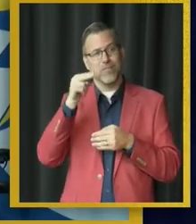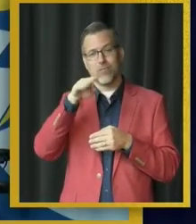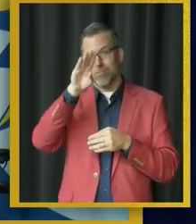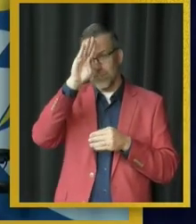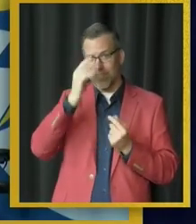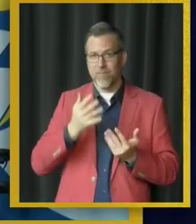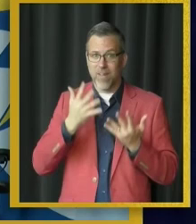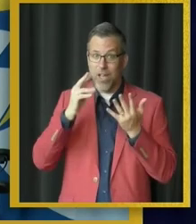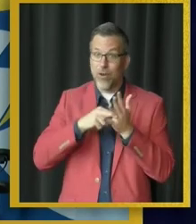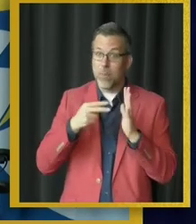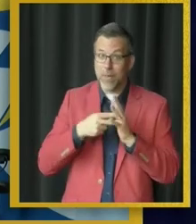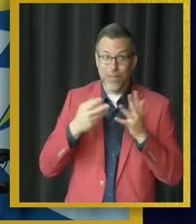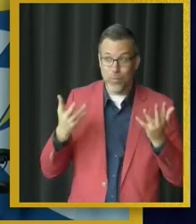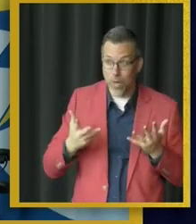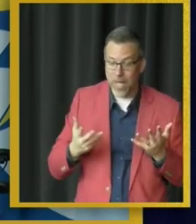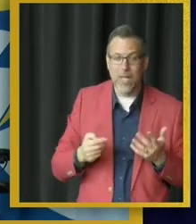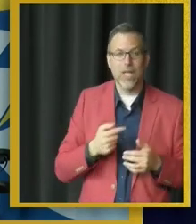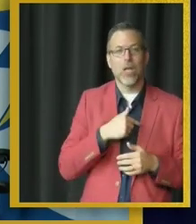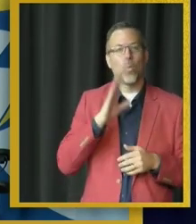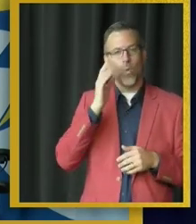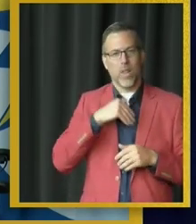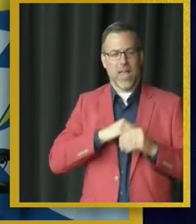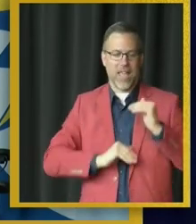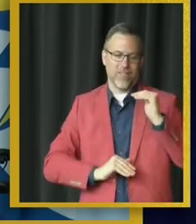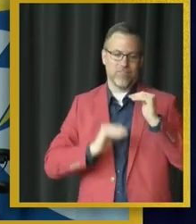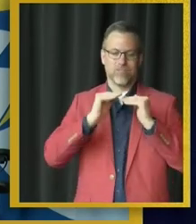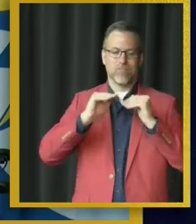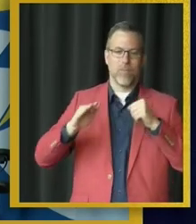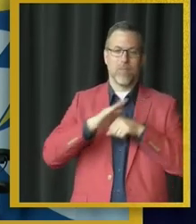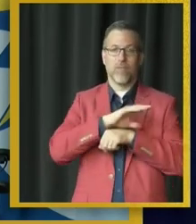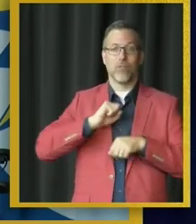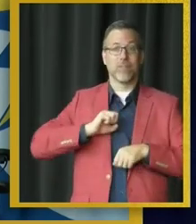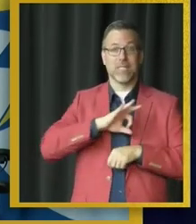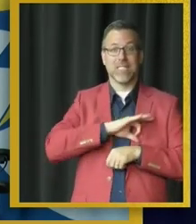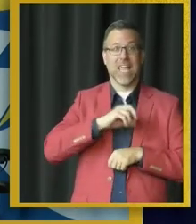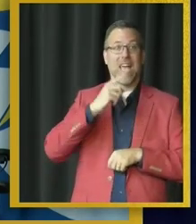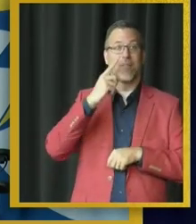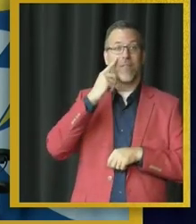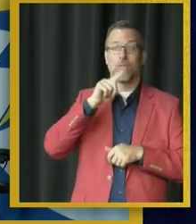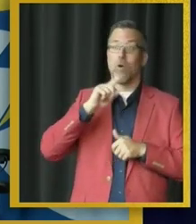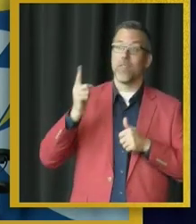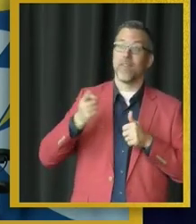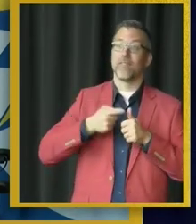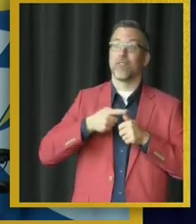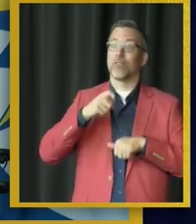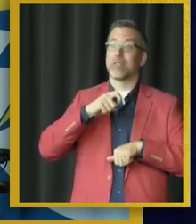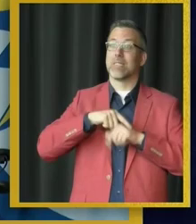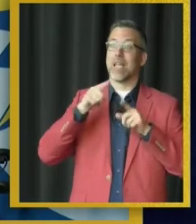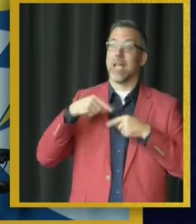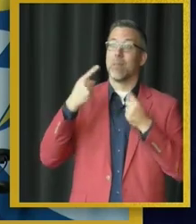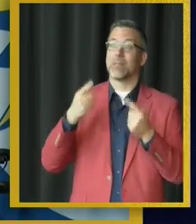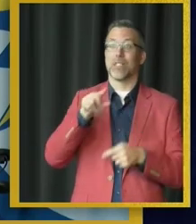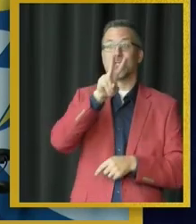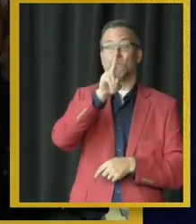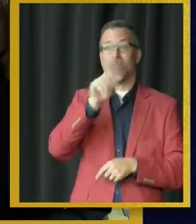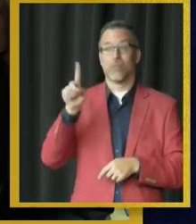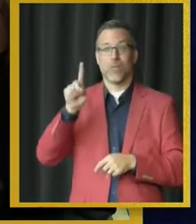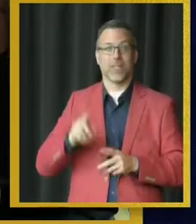department, are you ready for this, will be at full staffing for the first time since 2001.